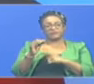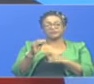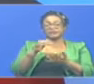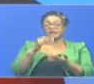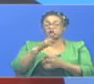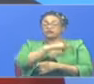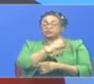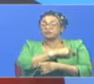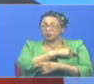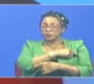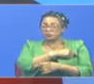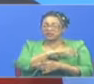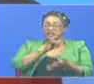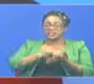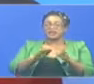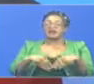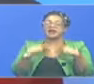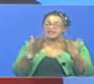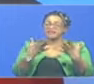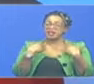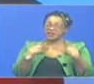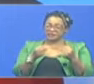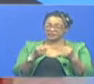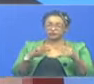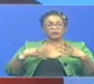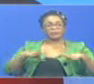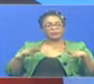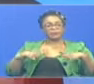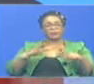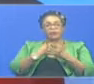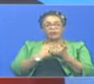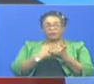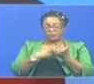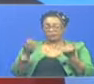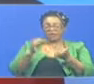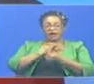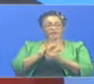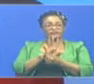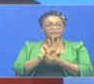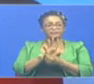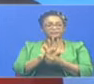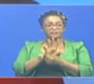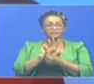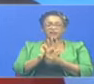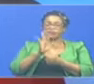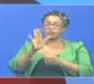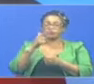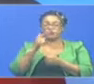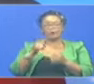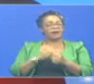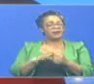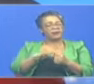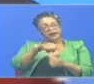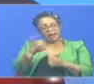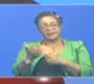offering health care to our people, both COVID-19 and non-COVID-19